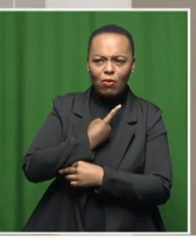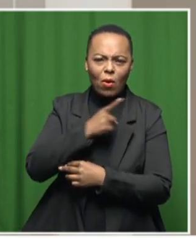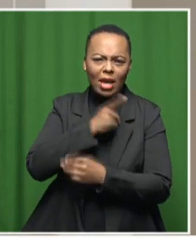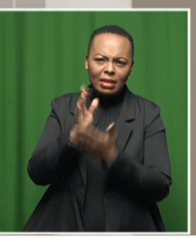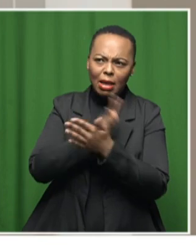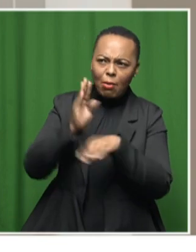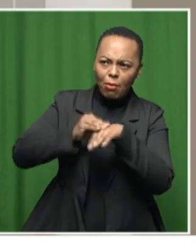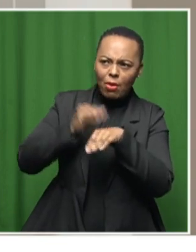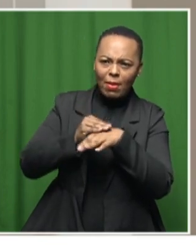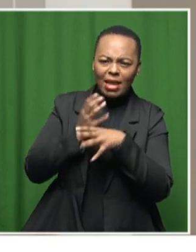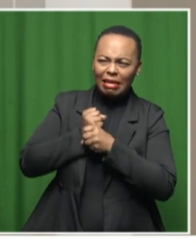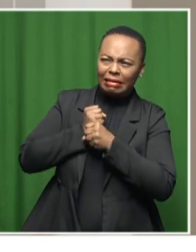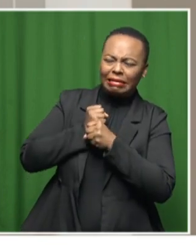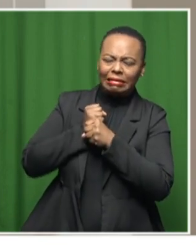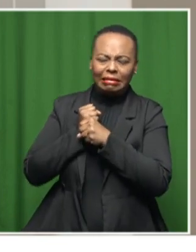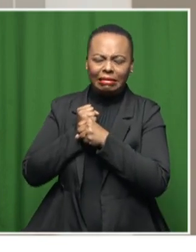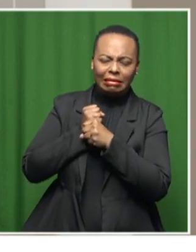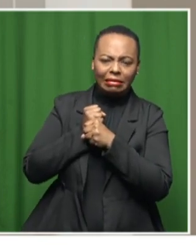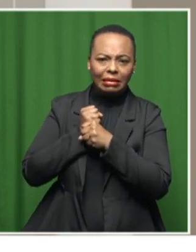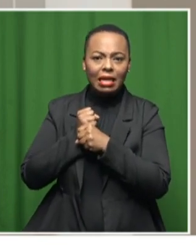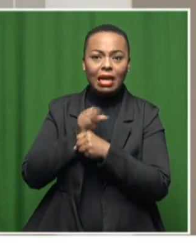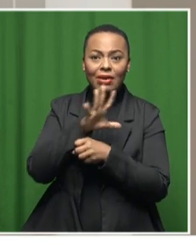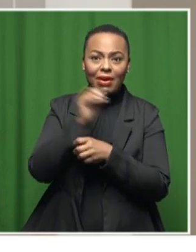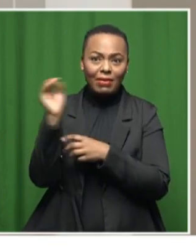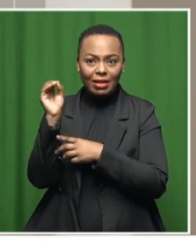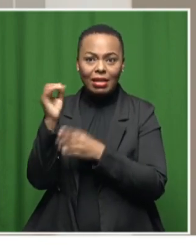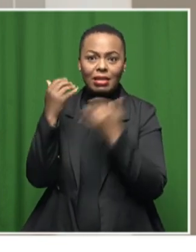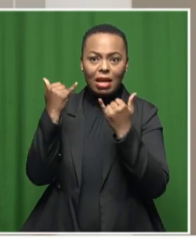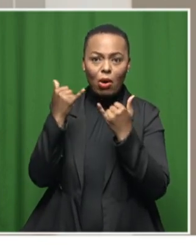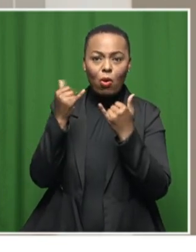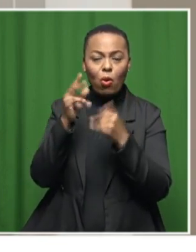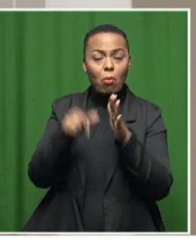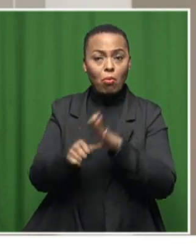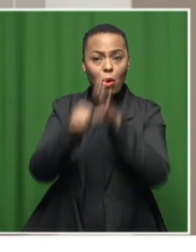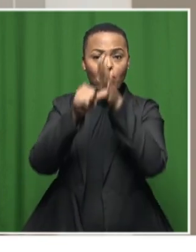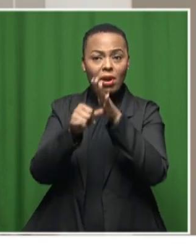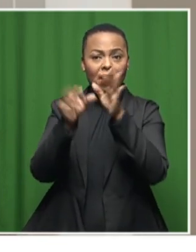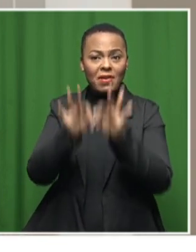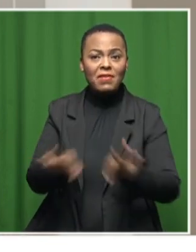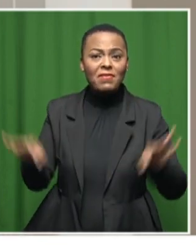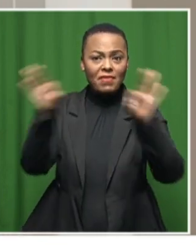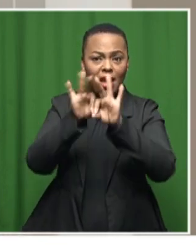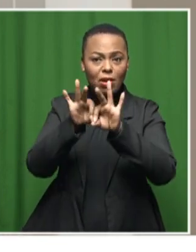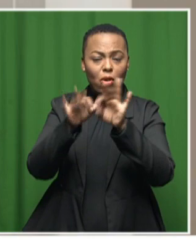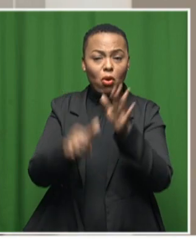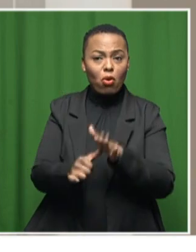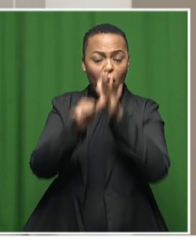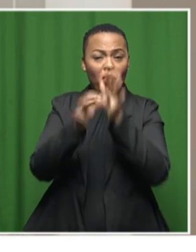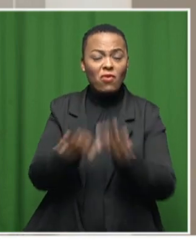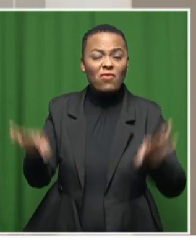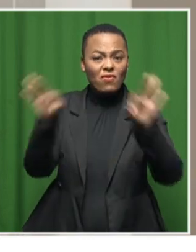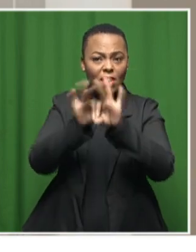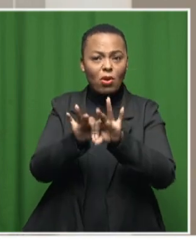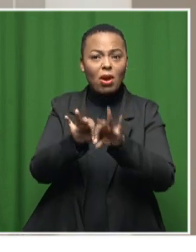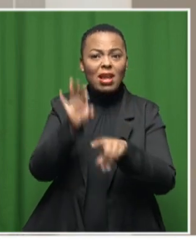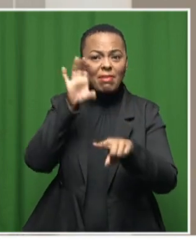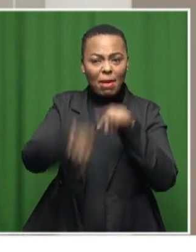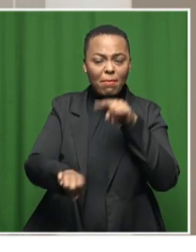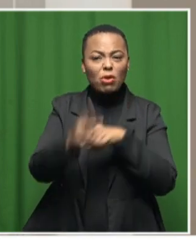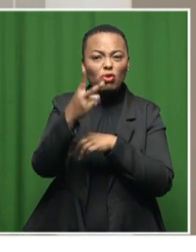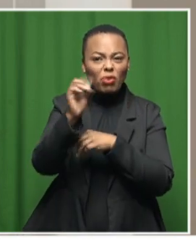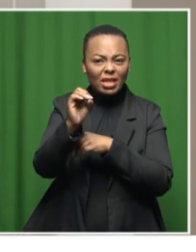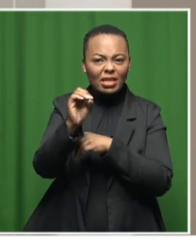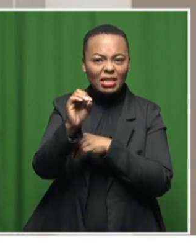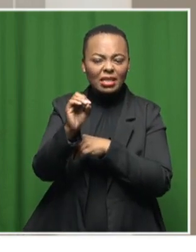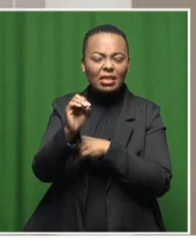your core values? There are over 500 core values. You have to find your top 20 because that's the drive